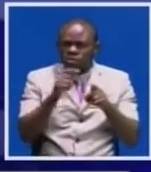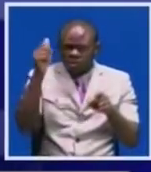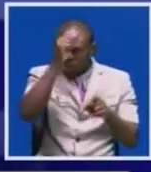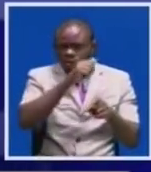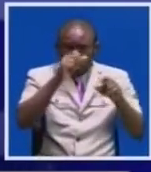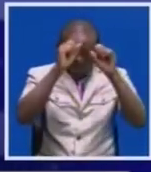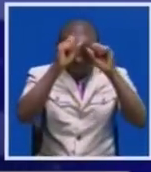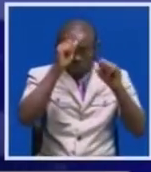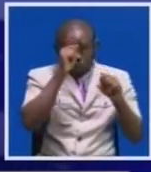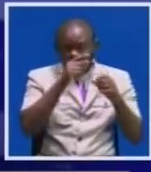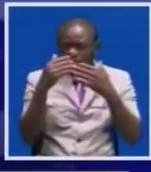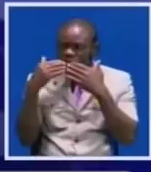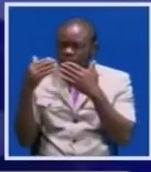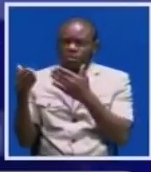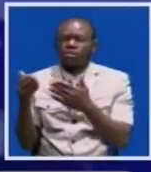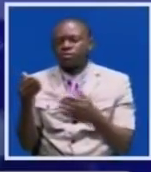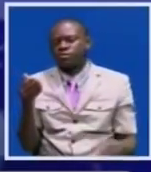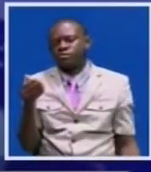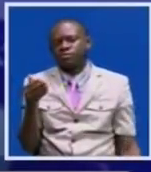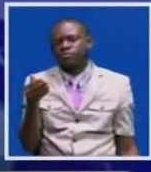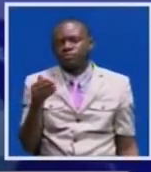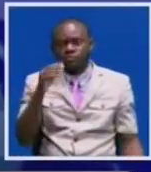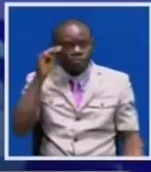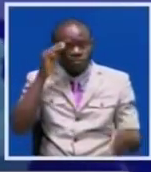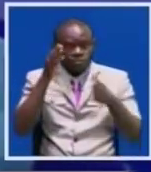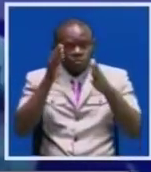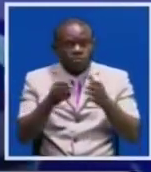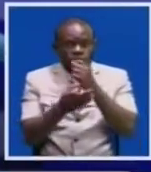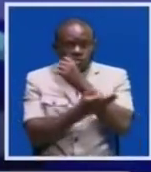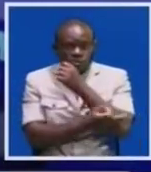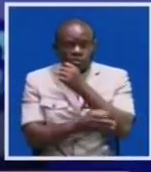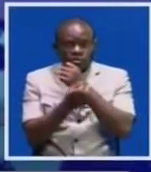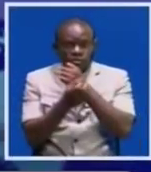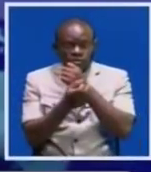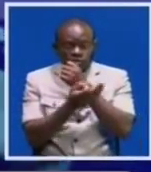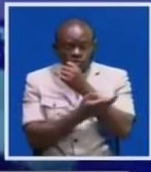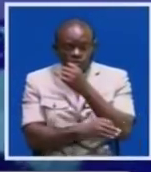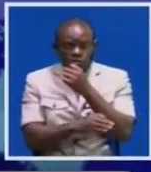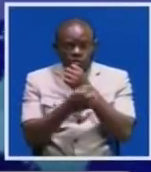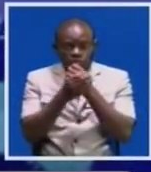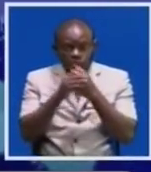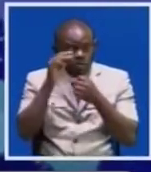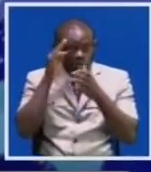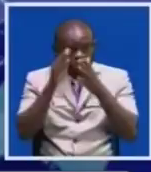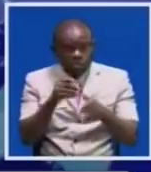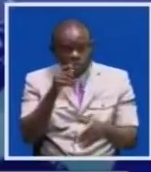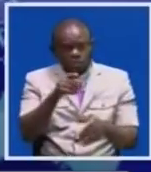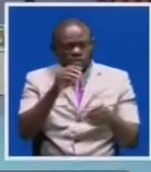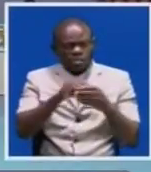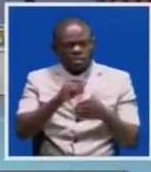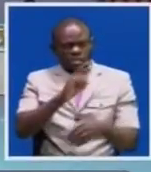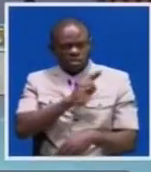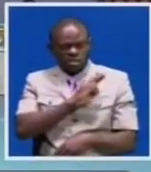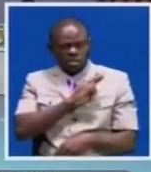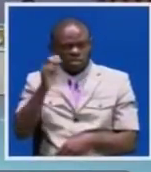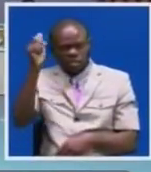Lungu was speaking in a statement read for him by Foreign Affairs Minister Joseph Malanji at the Russia-Africa Summit. Here's a